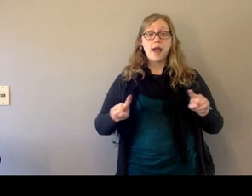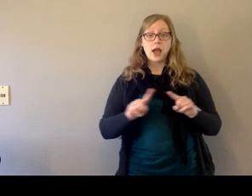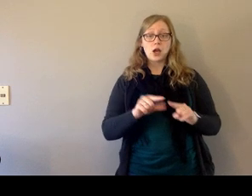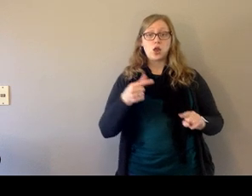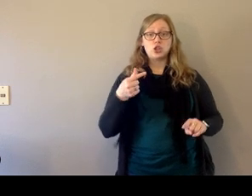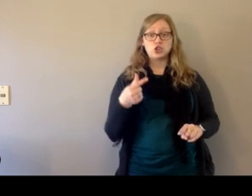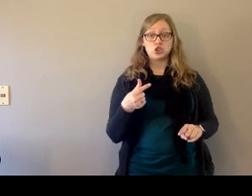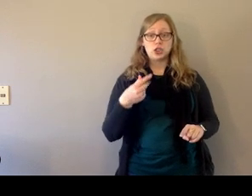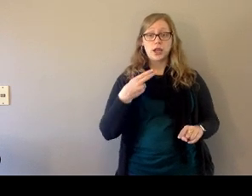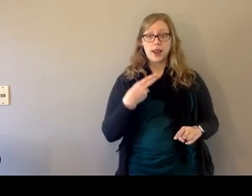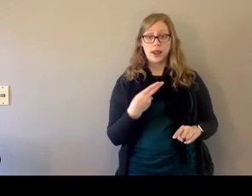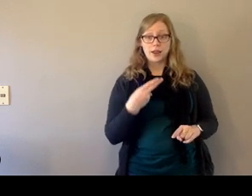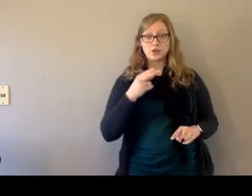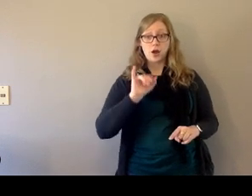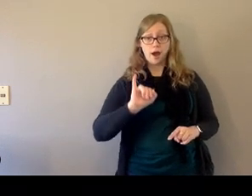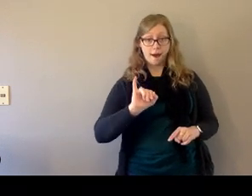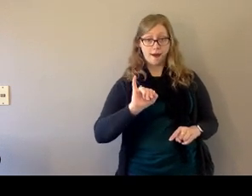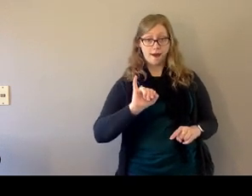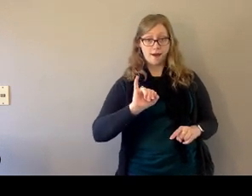GHI,